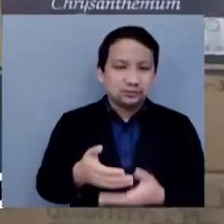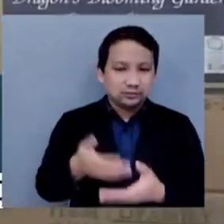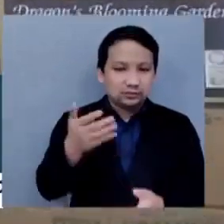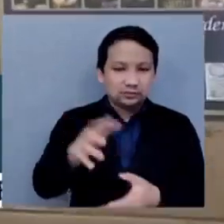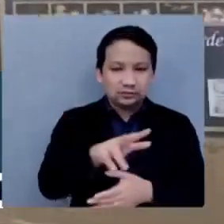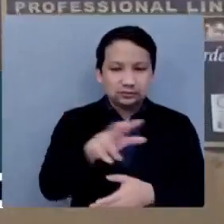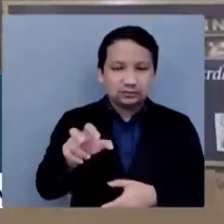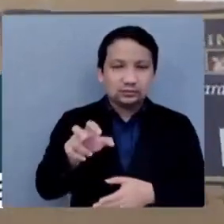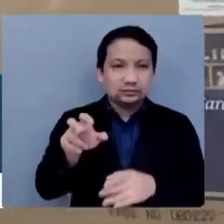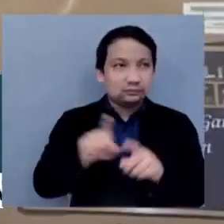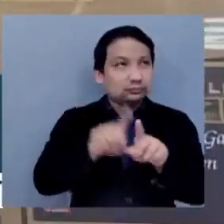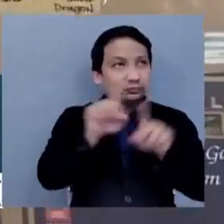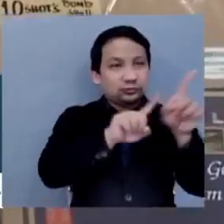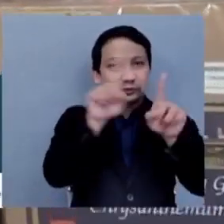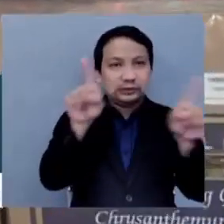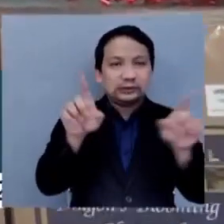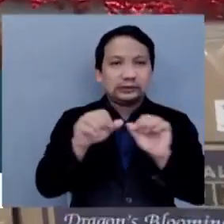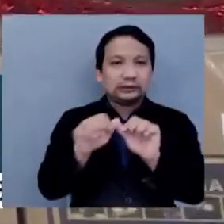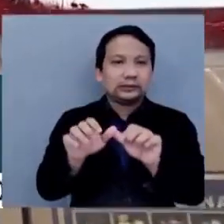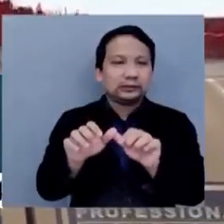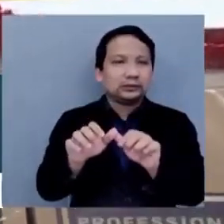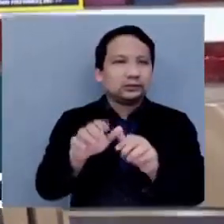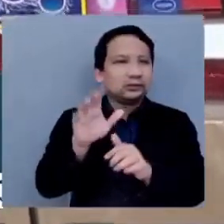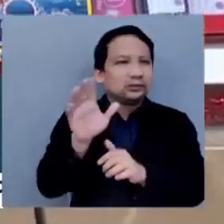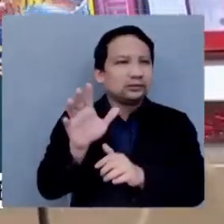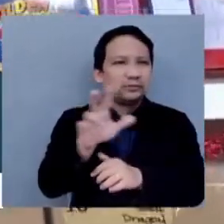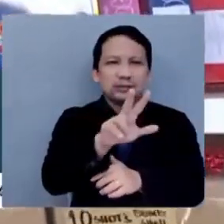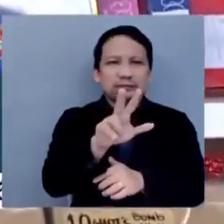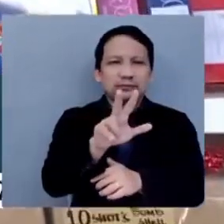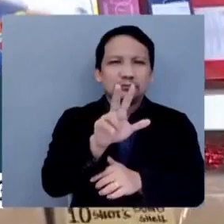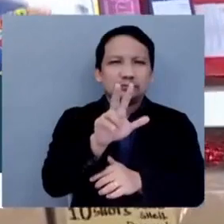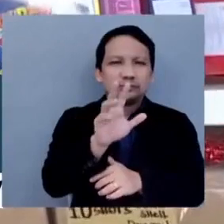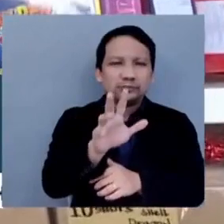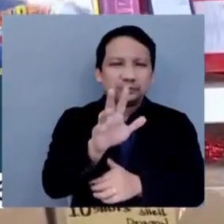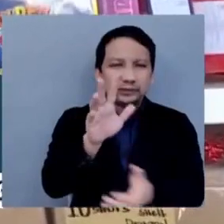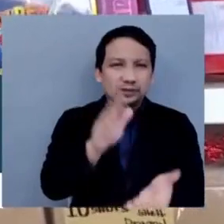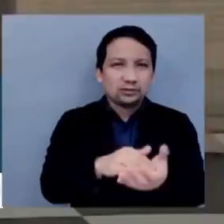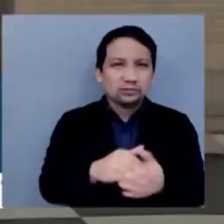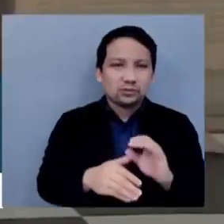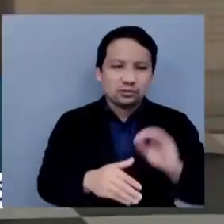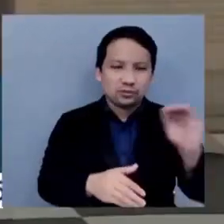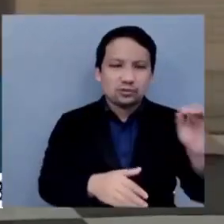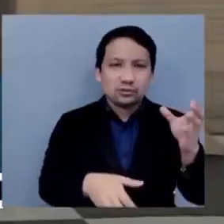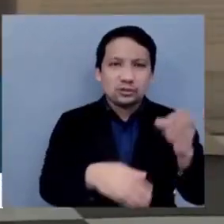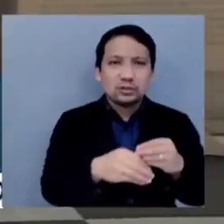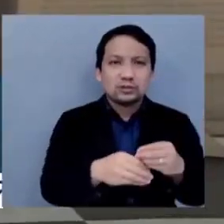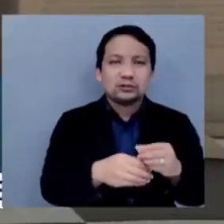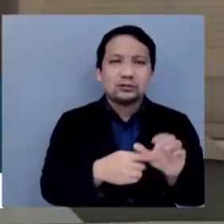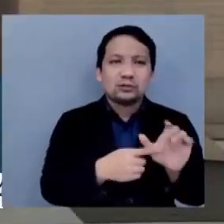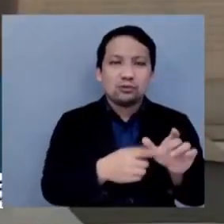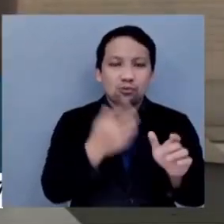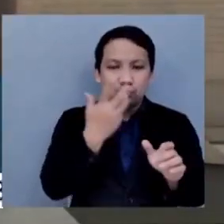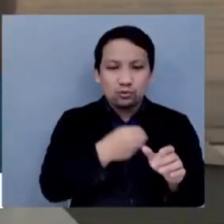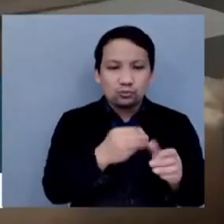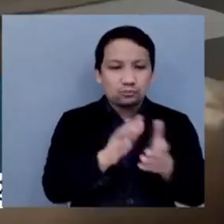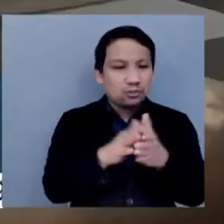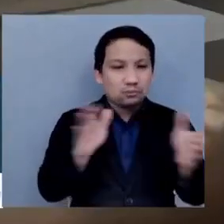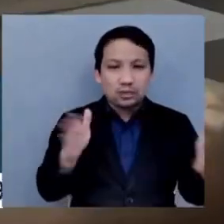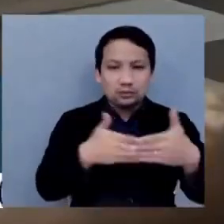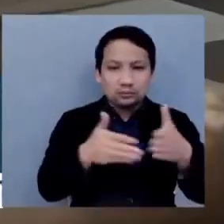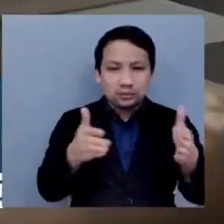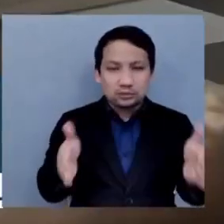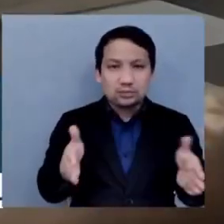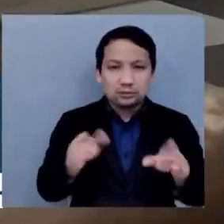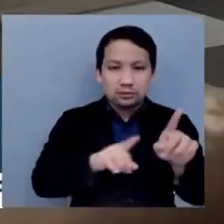aerial shots costs 50,000 pesos. According to the owners of fireworks stores, those who buy expensive pyrotechnics